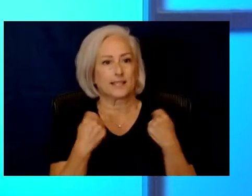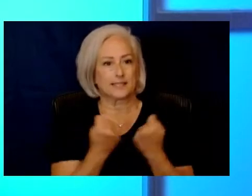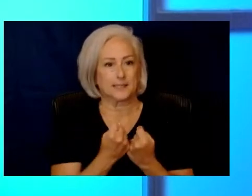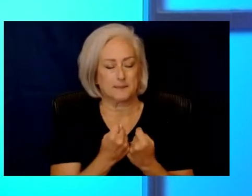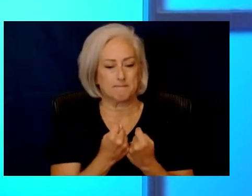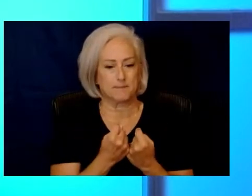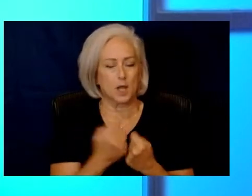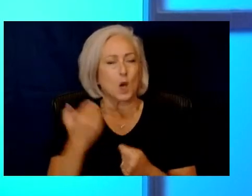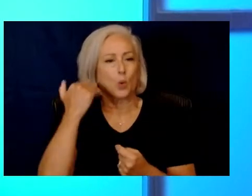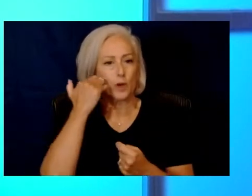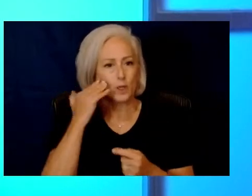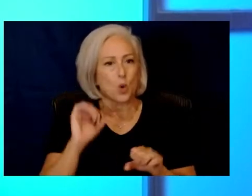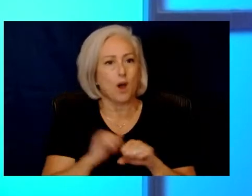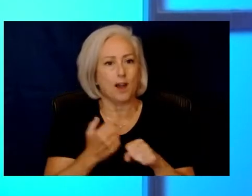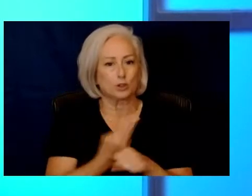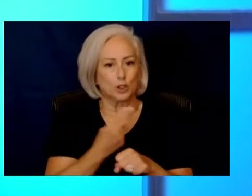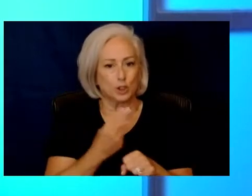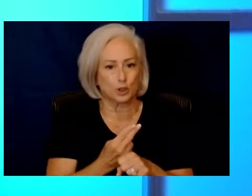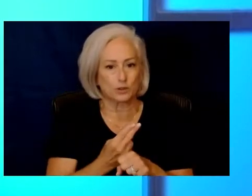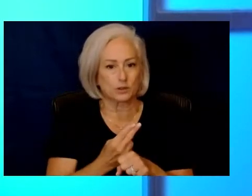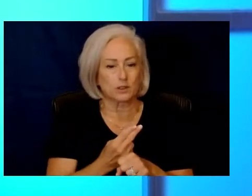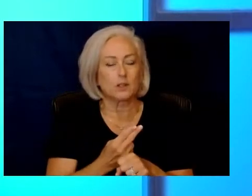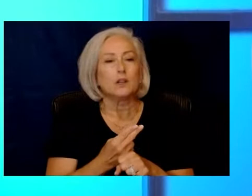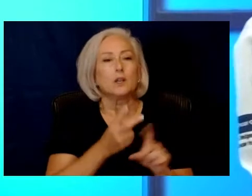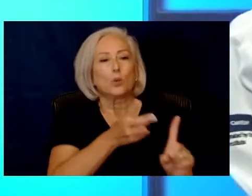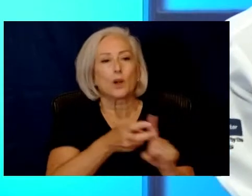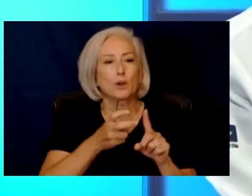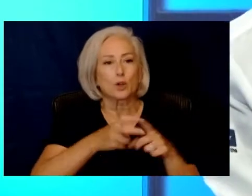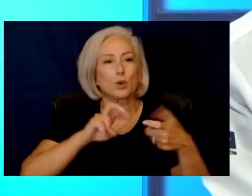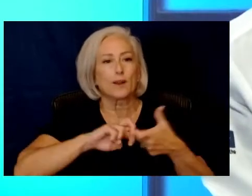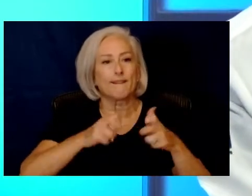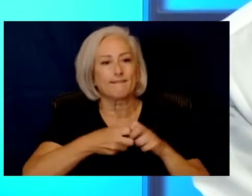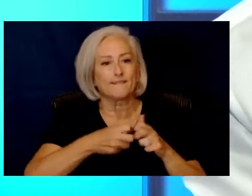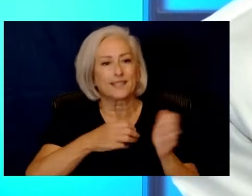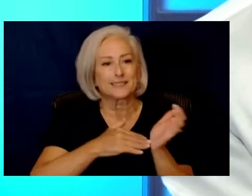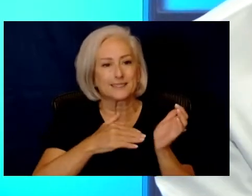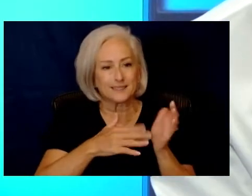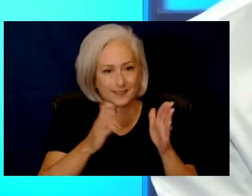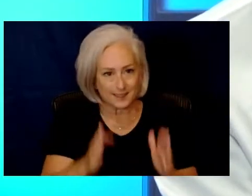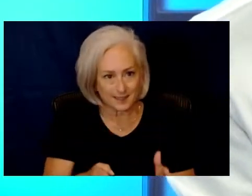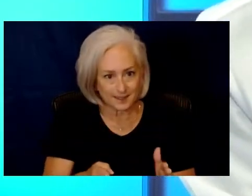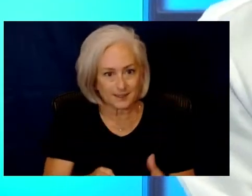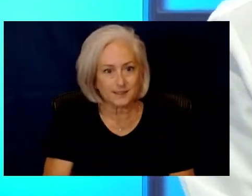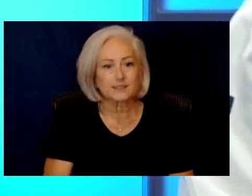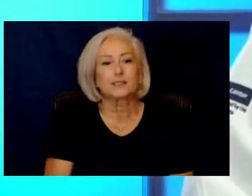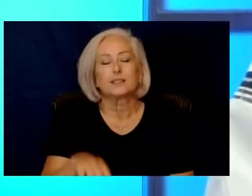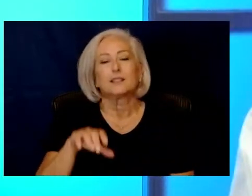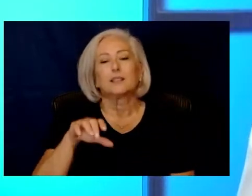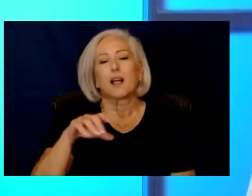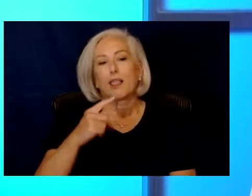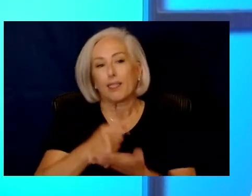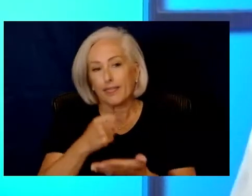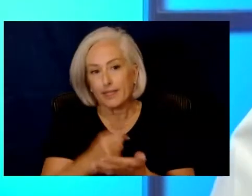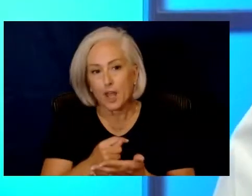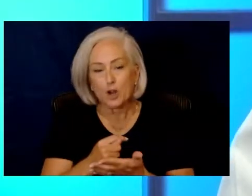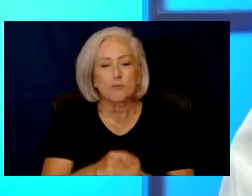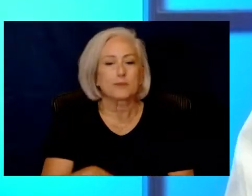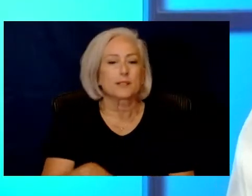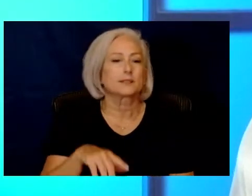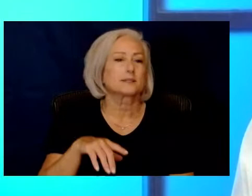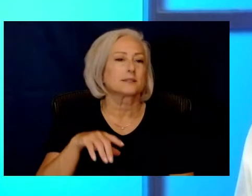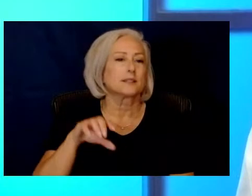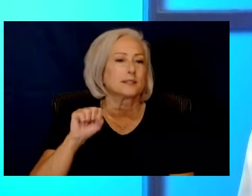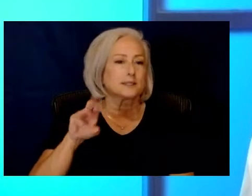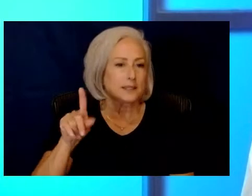recruited physicists from all over the country who have proton experience. We have dosimetrists and therapists who have proton experience. So we